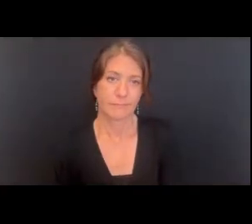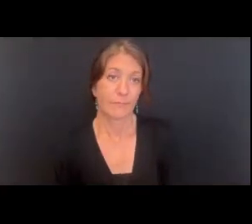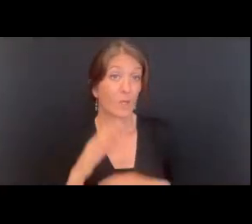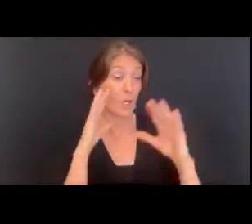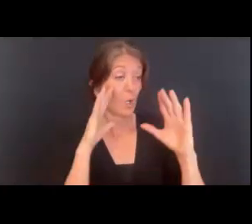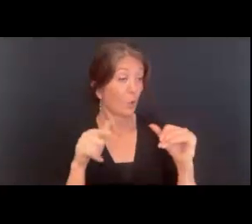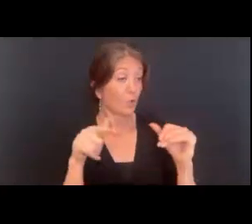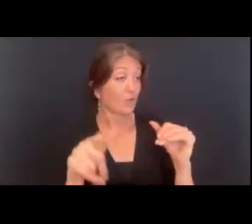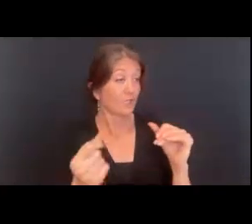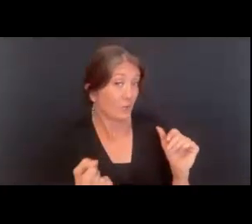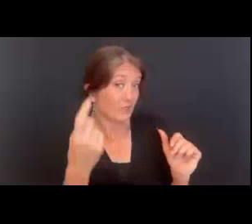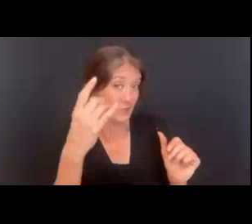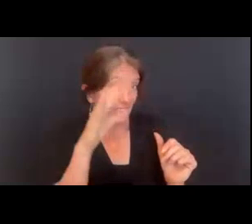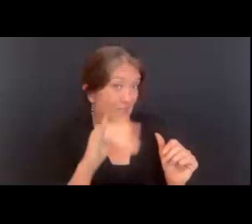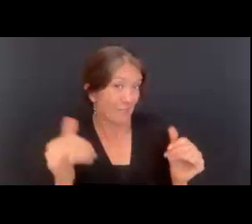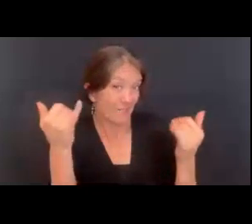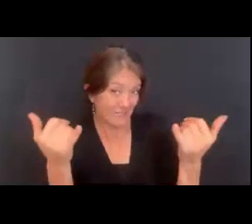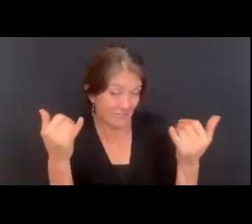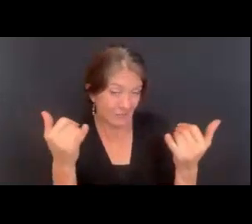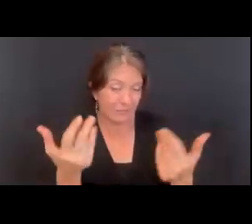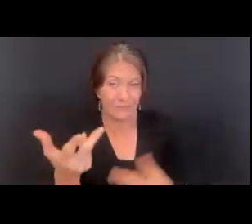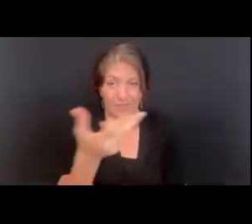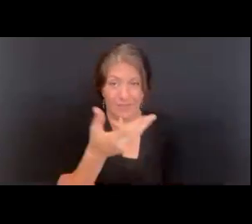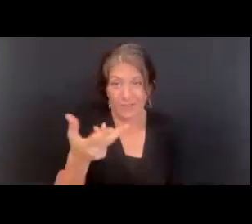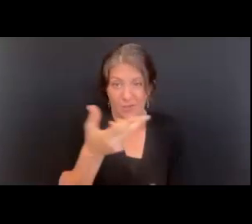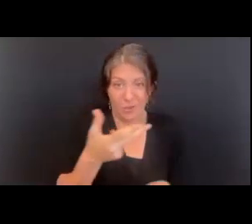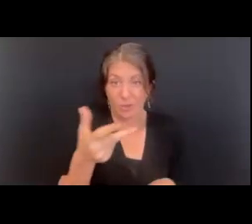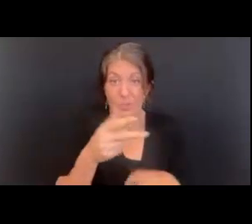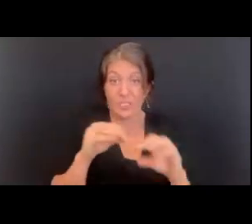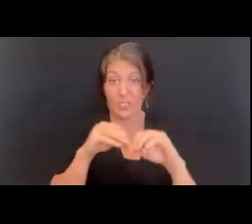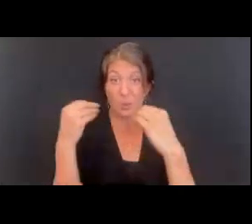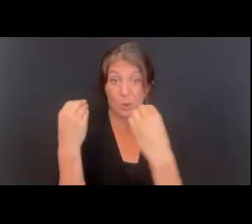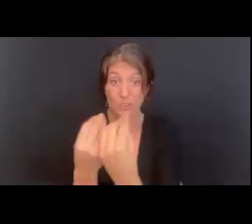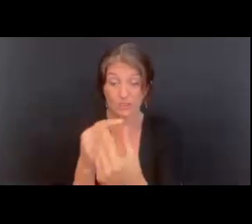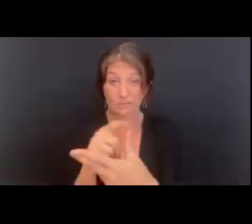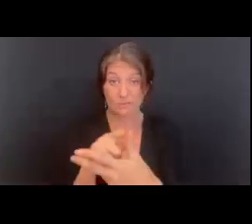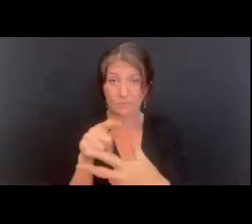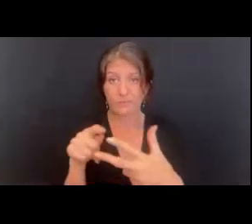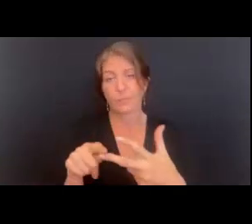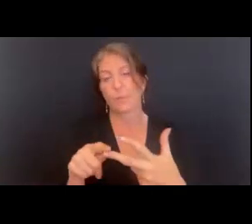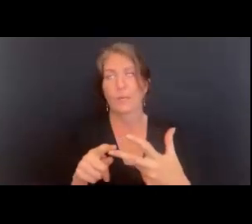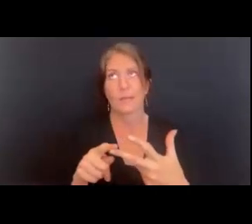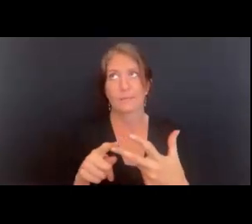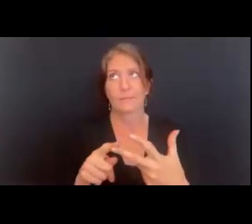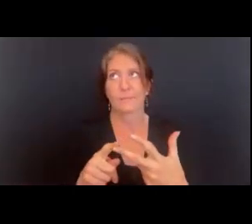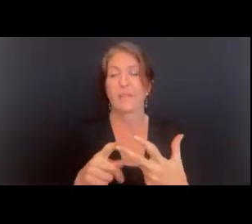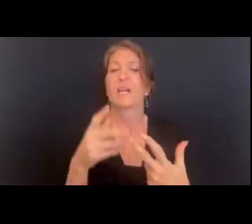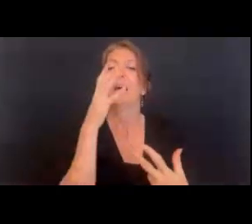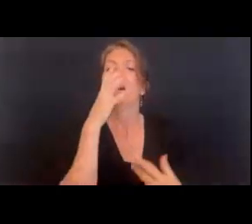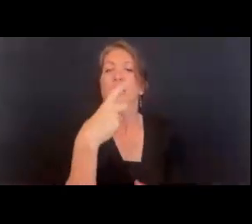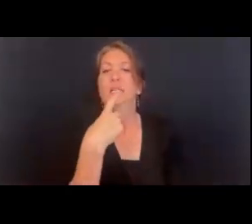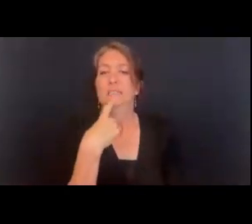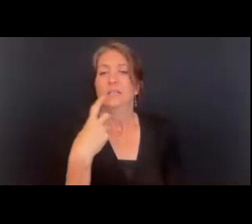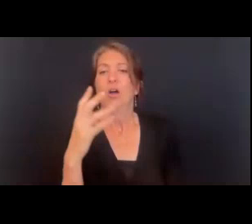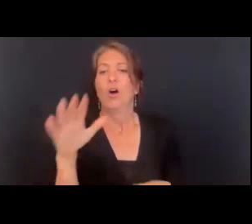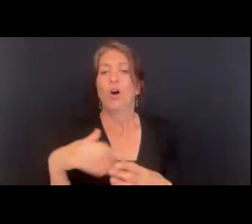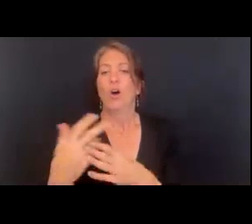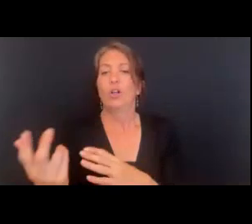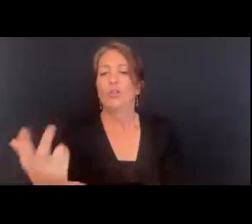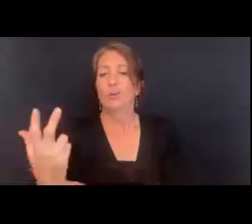by now that all three of our organizations, I should say all three of the contracted organizations, all